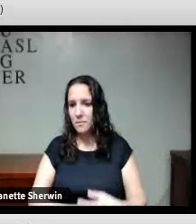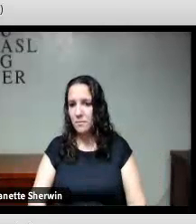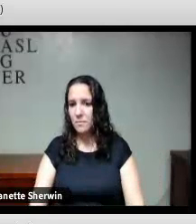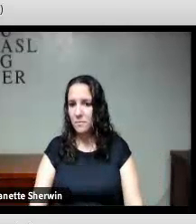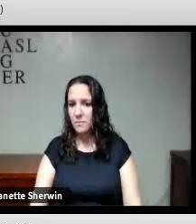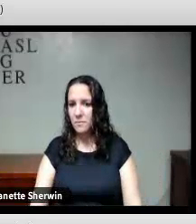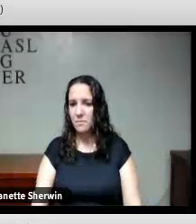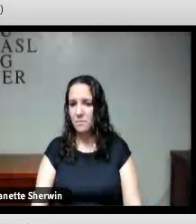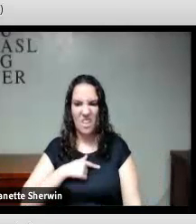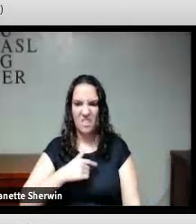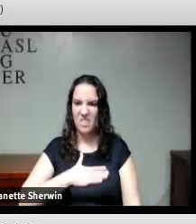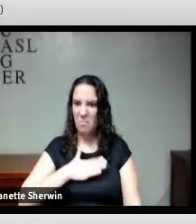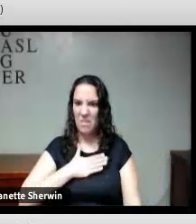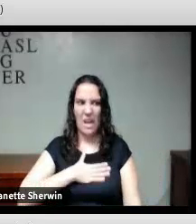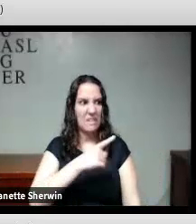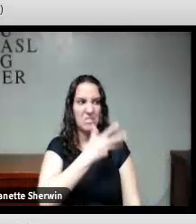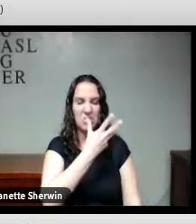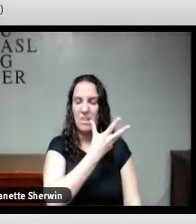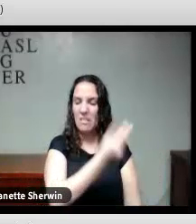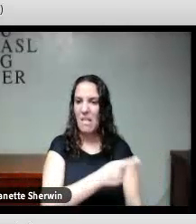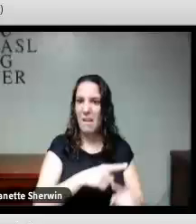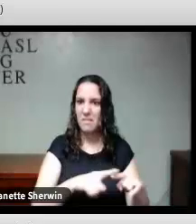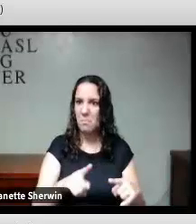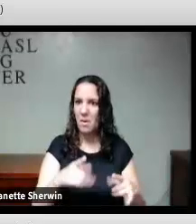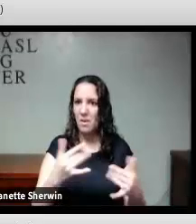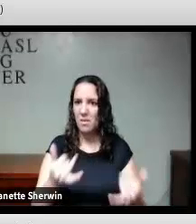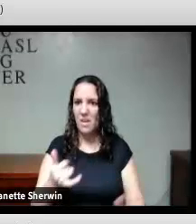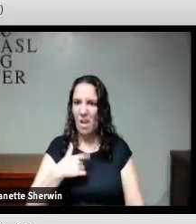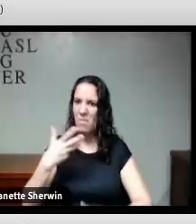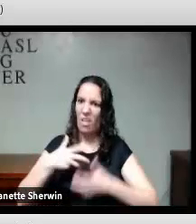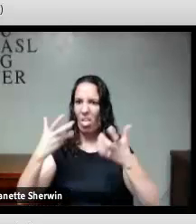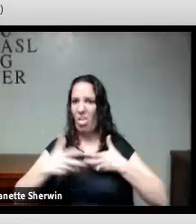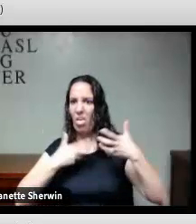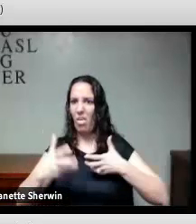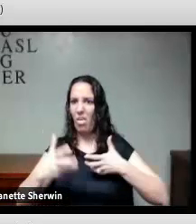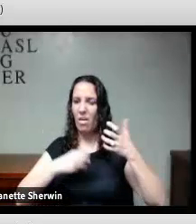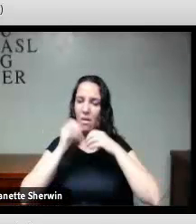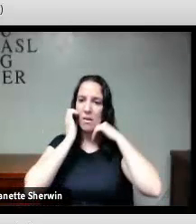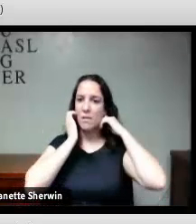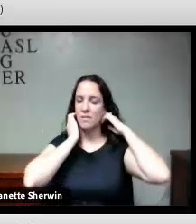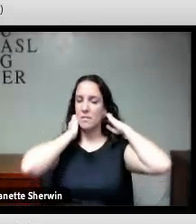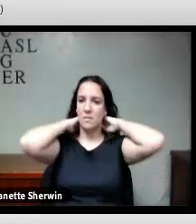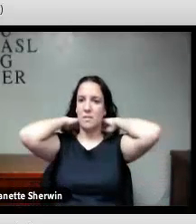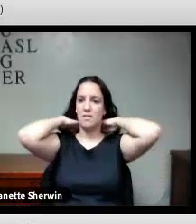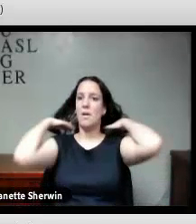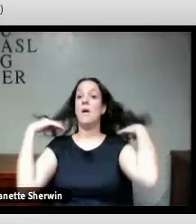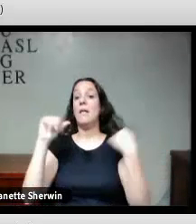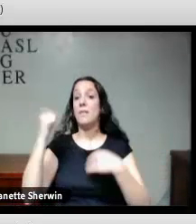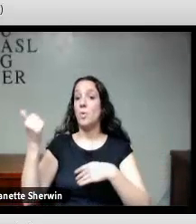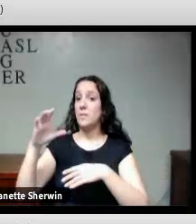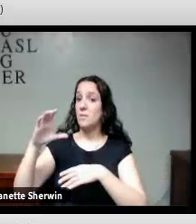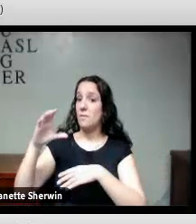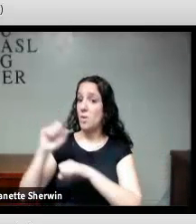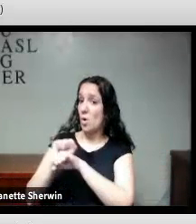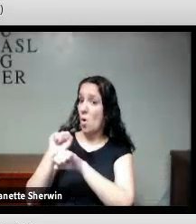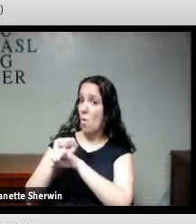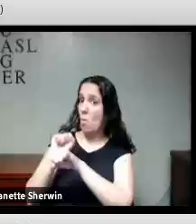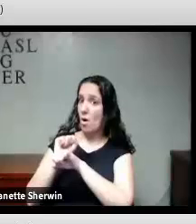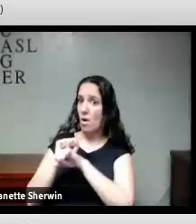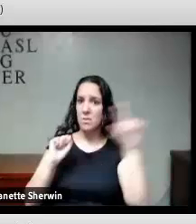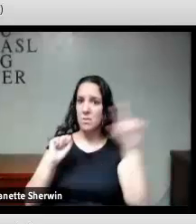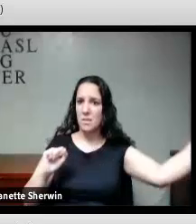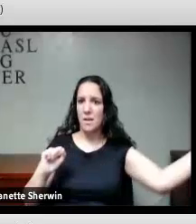she's out of here? And so now you've gotten yourself all riled up. You've gotten your coworkers riled up. What's the next patron coming